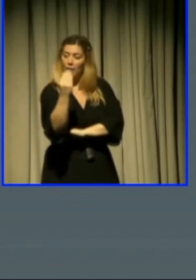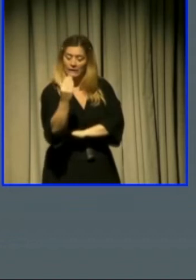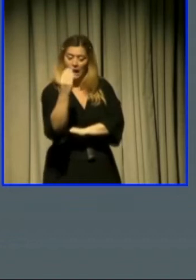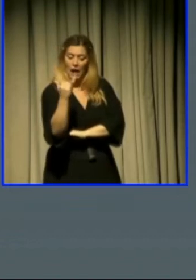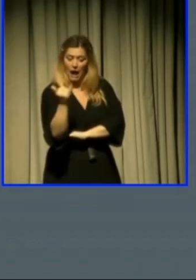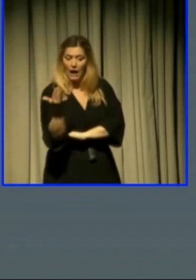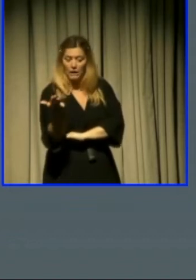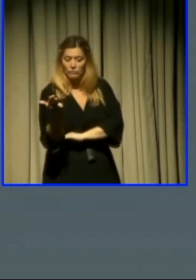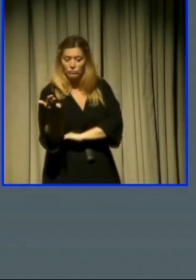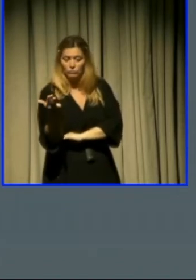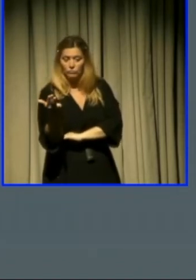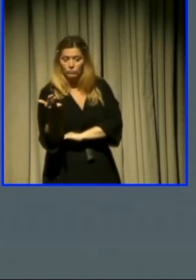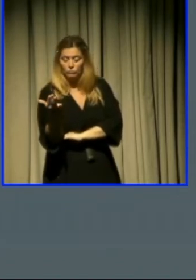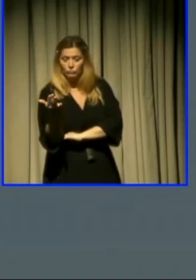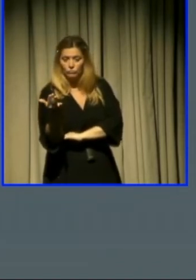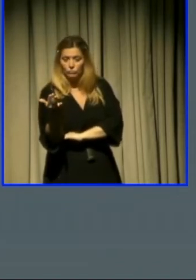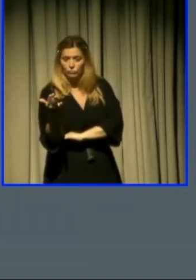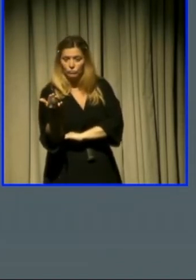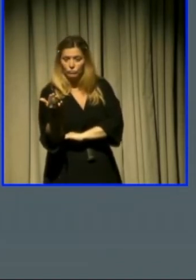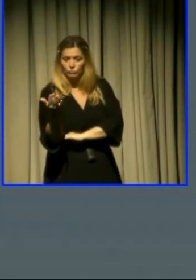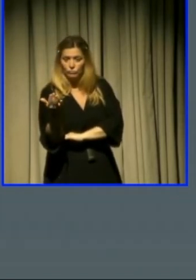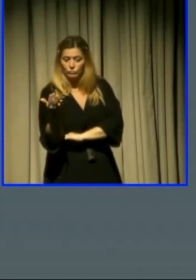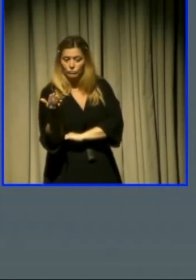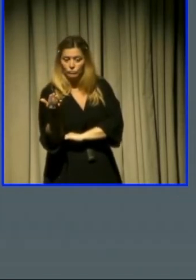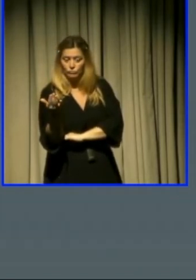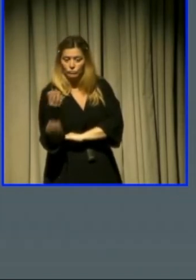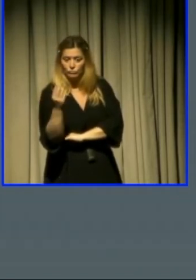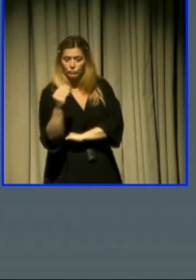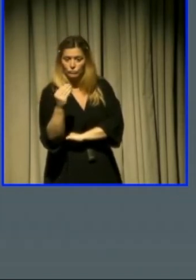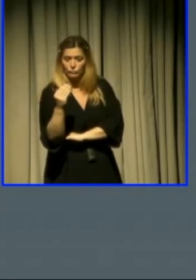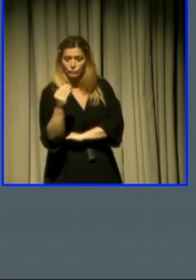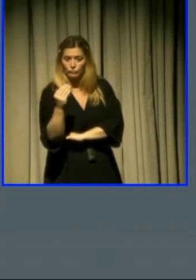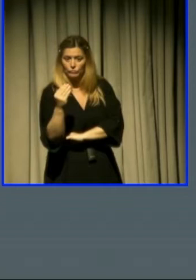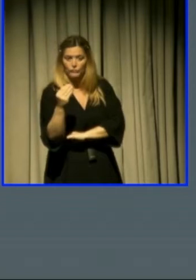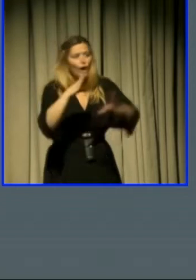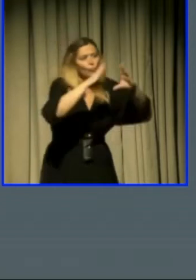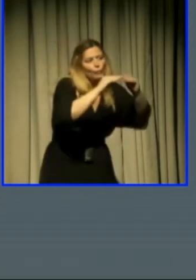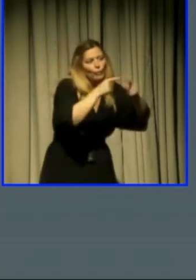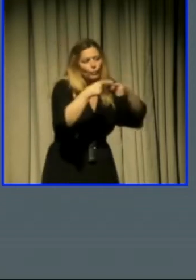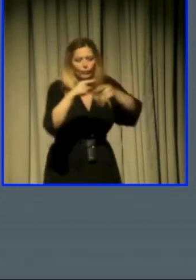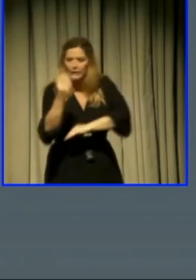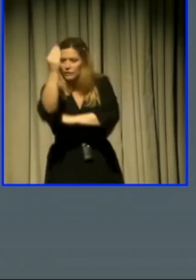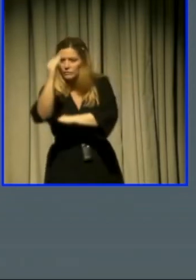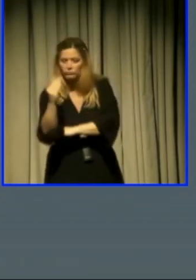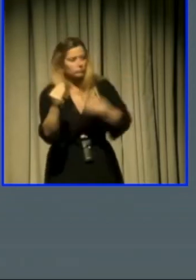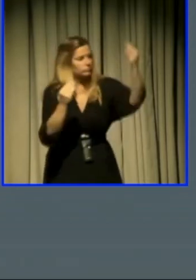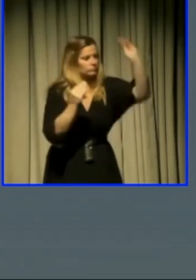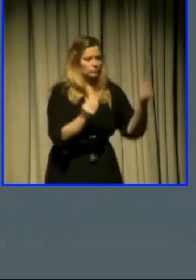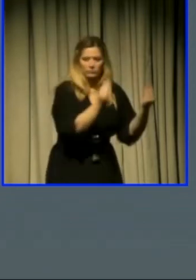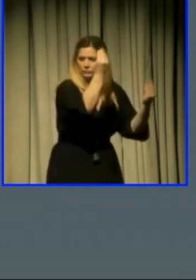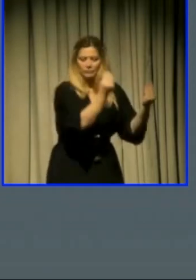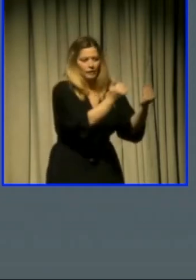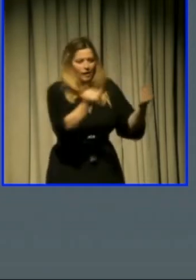there alongside all the different products. And you also have AR powered makeup try-ons.